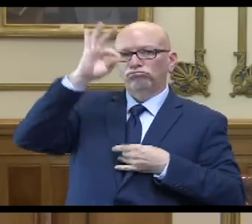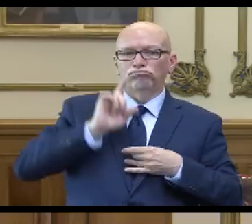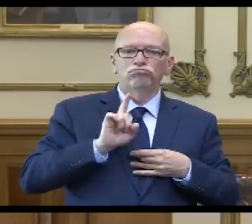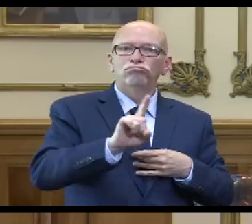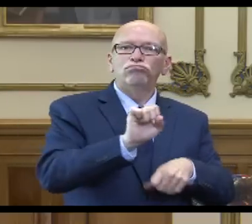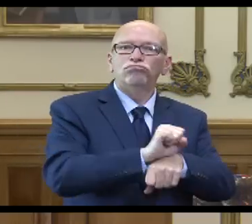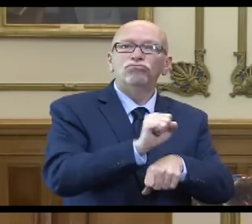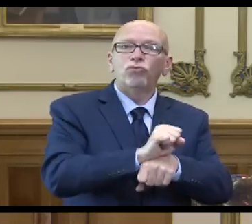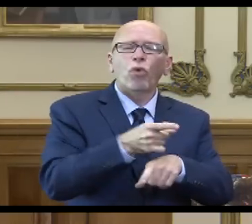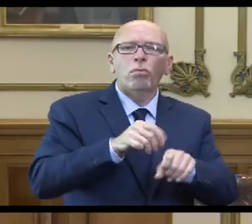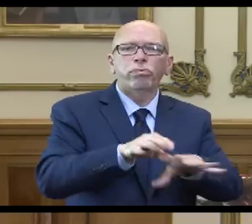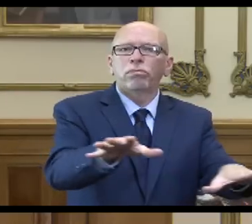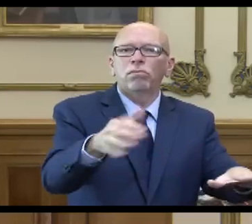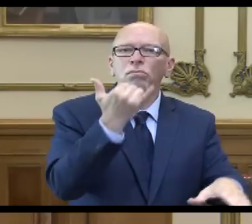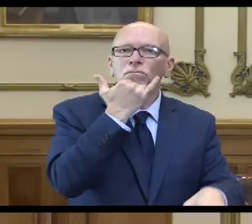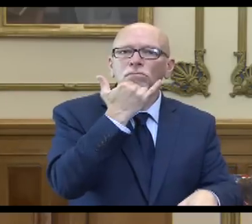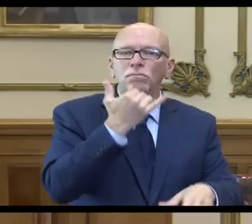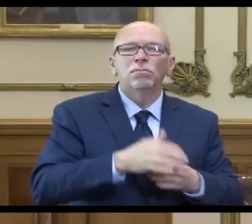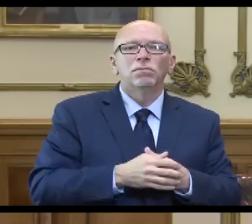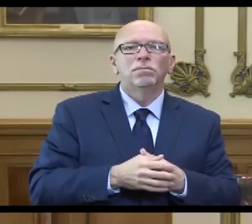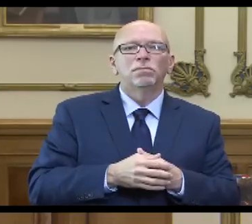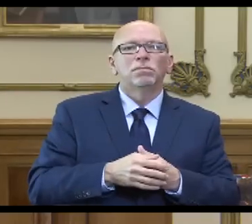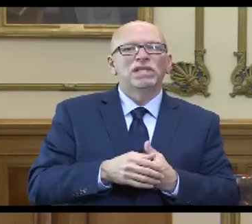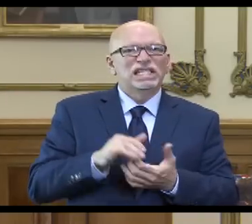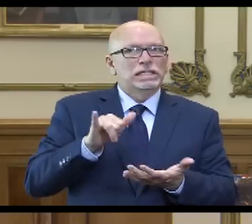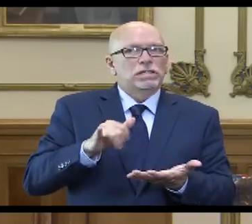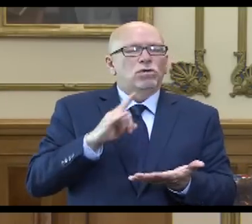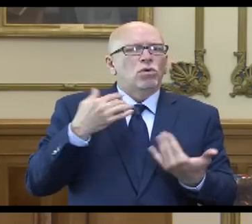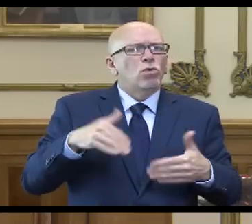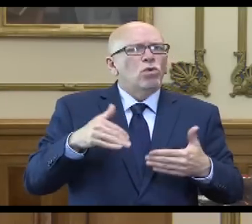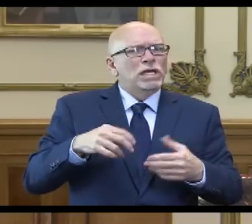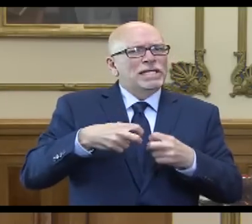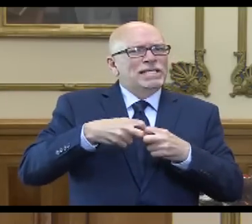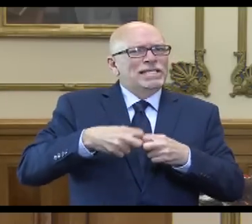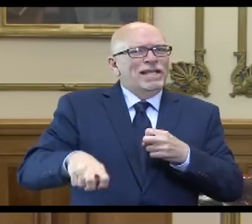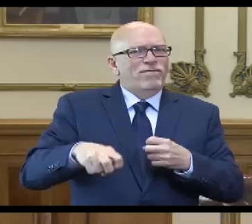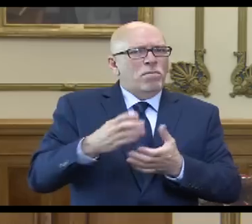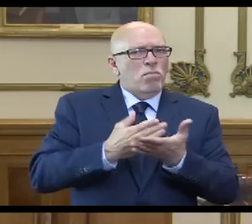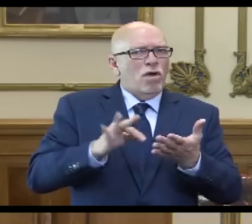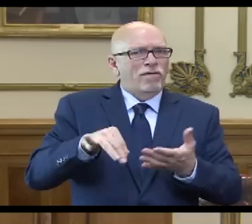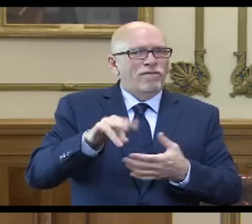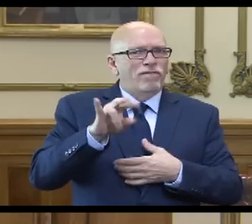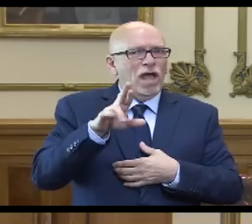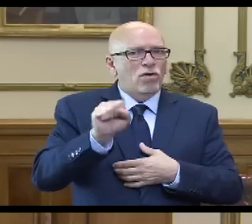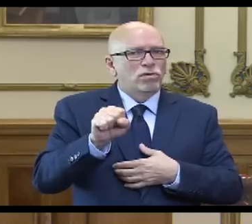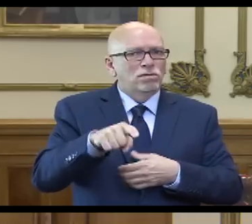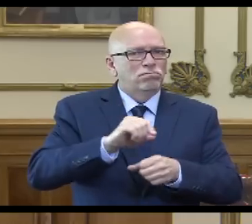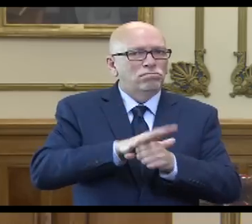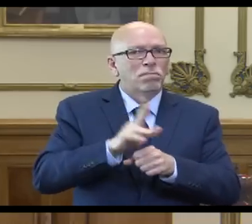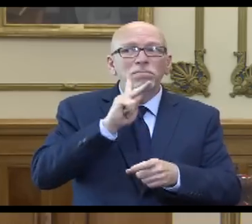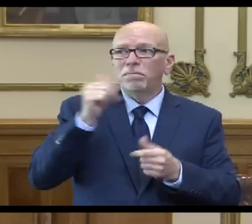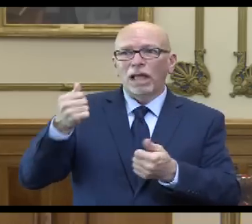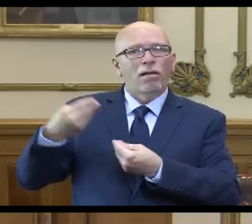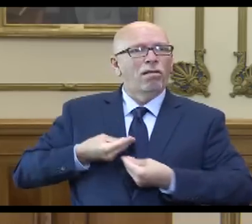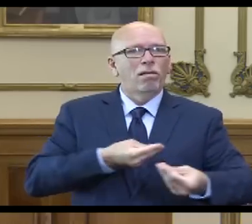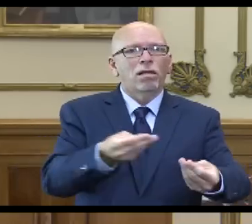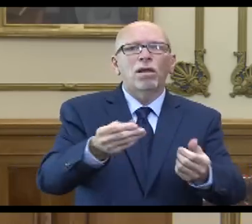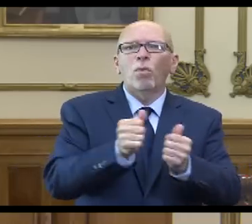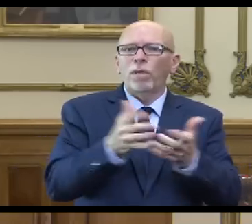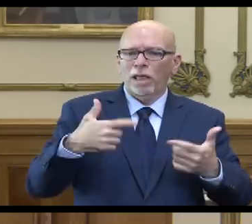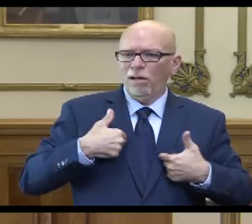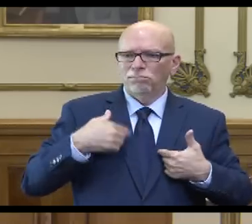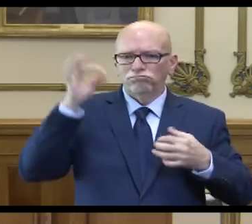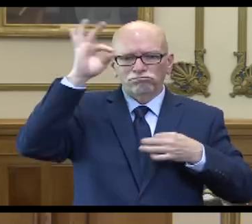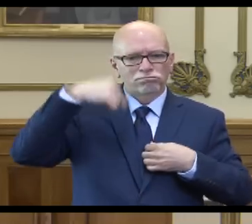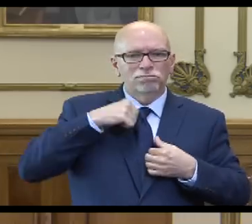brings it into the facility. This is one of the most difficult aspects of this virus. People can transmit it without having any